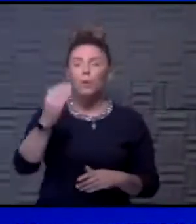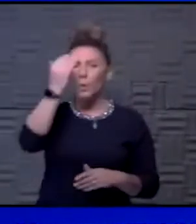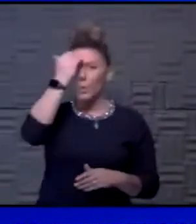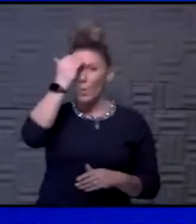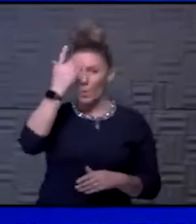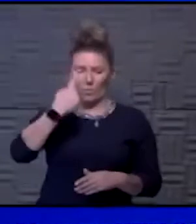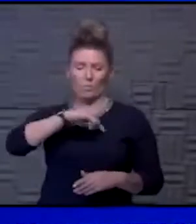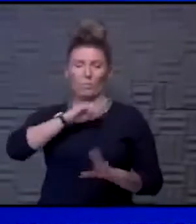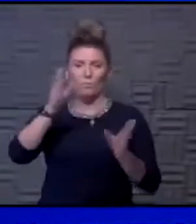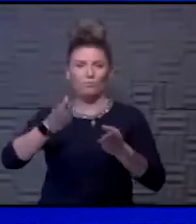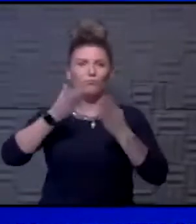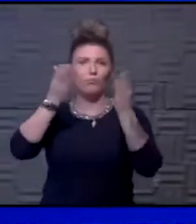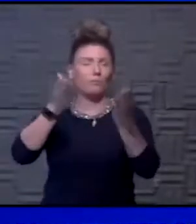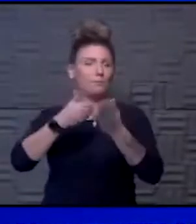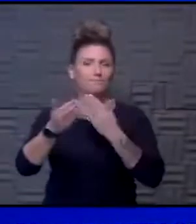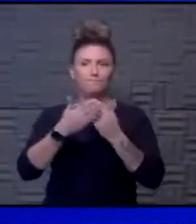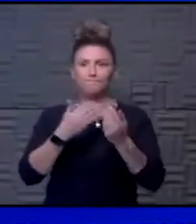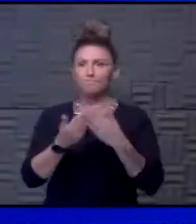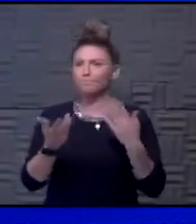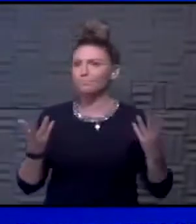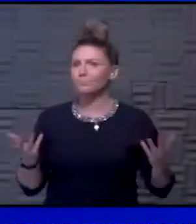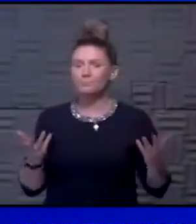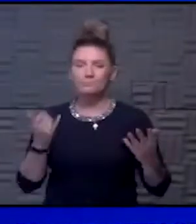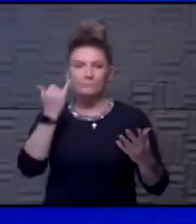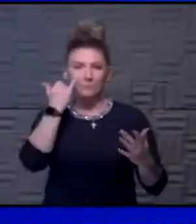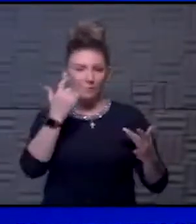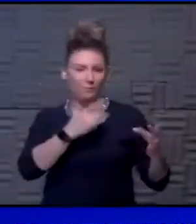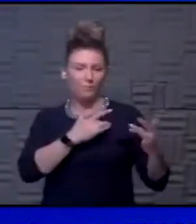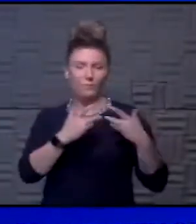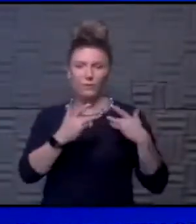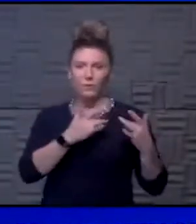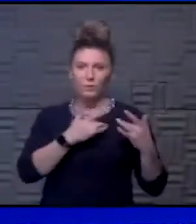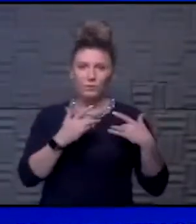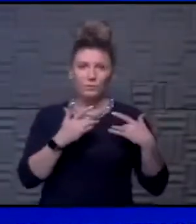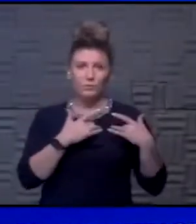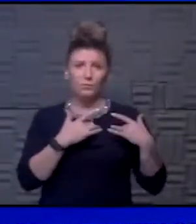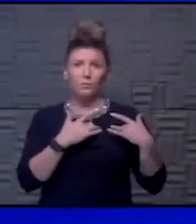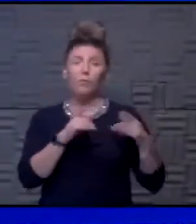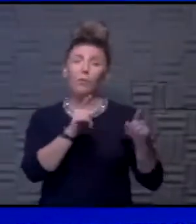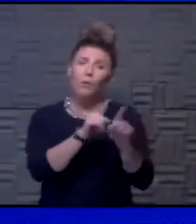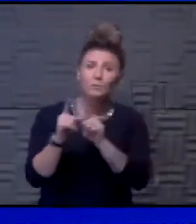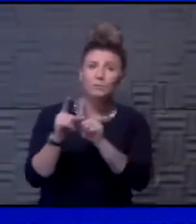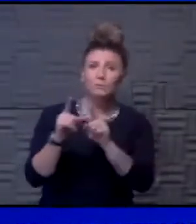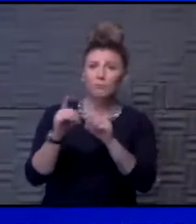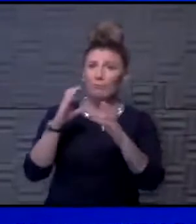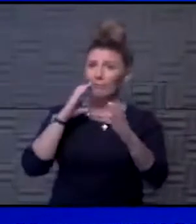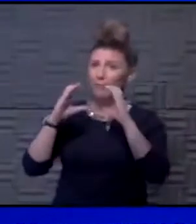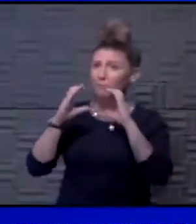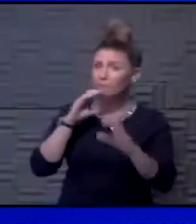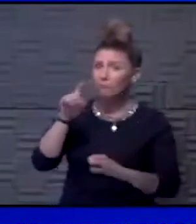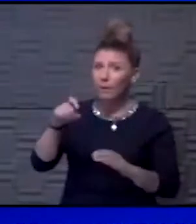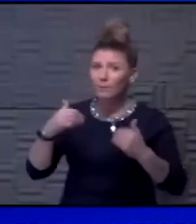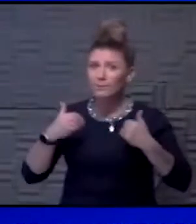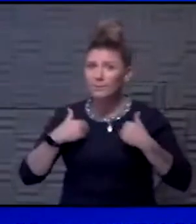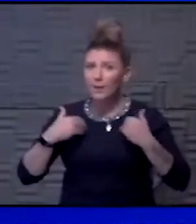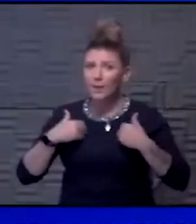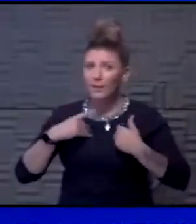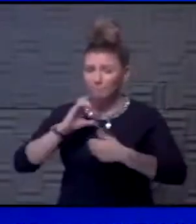that regardless of concern, and having those conversations, again,